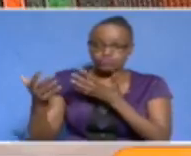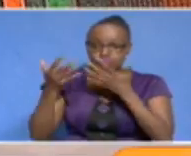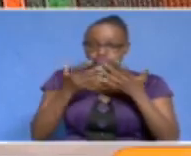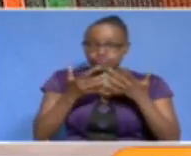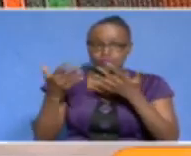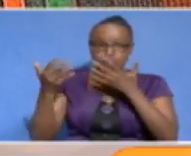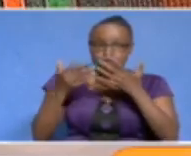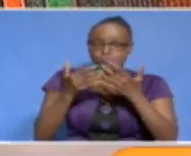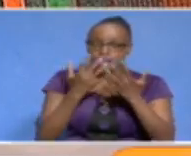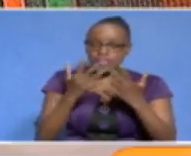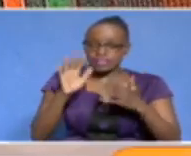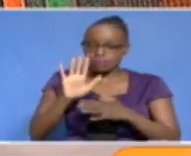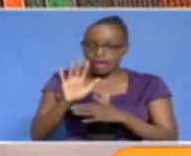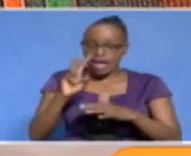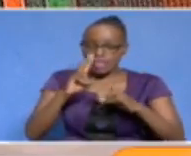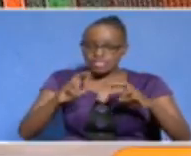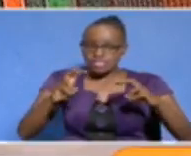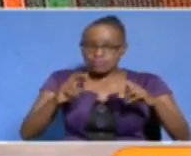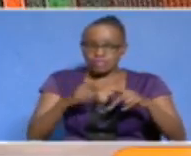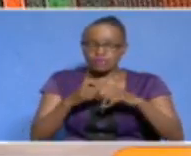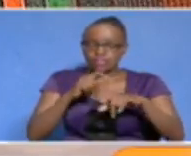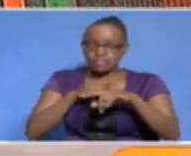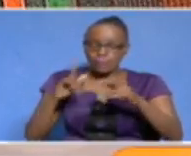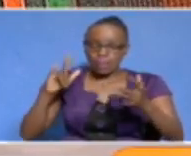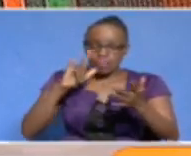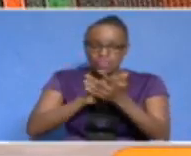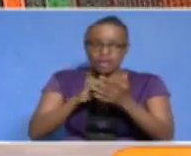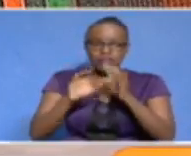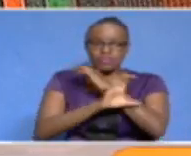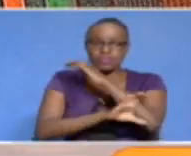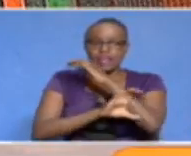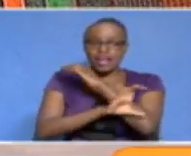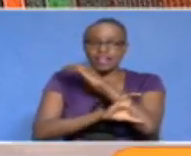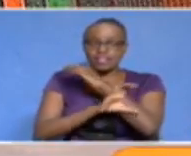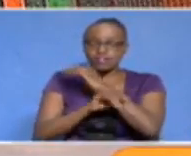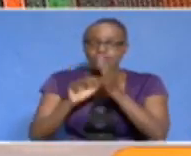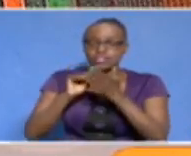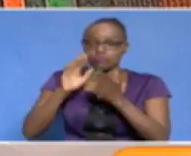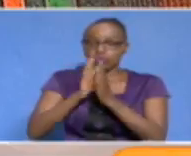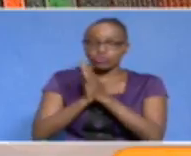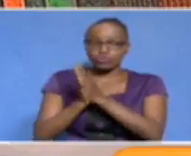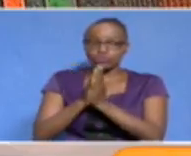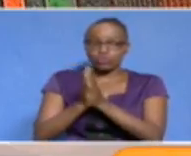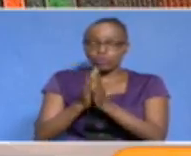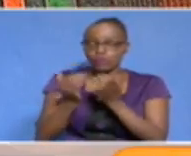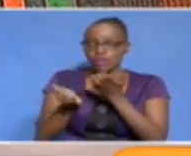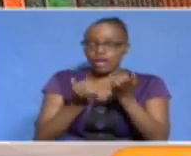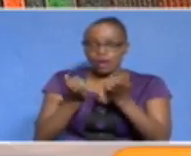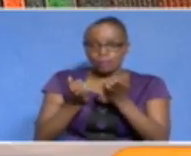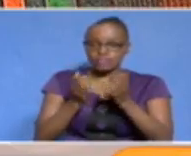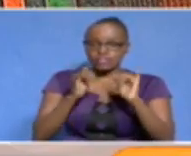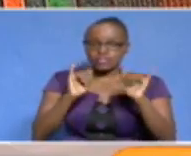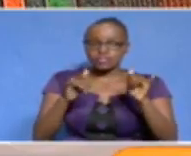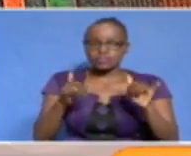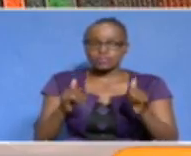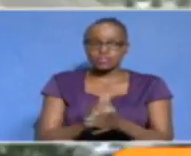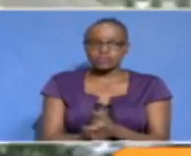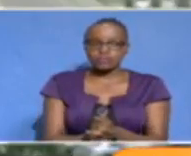their goods inspected after landing into the country. These and more stories in our business briefs.